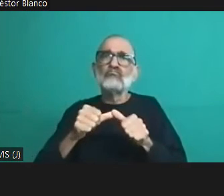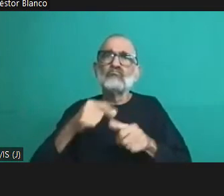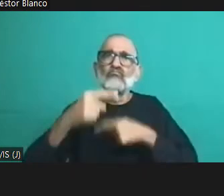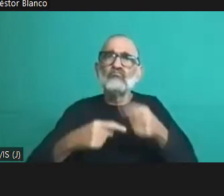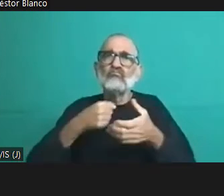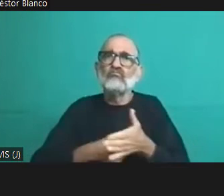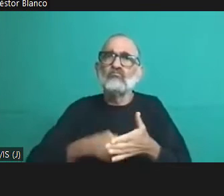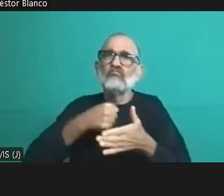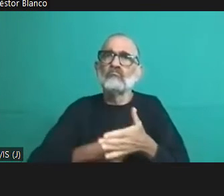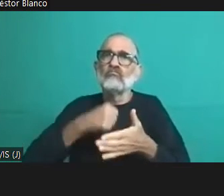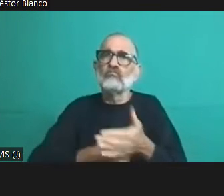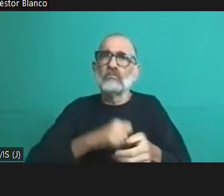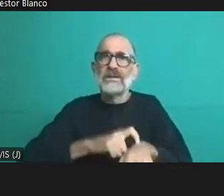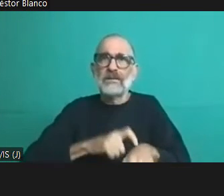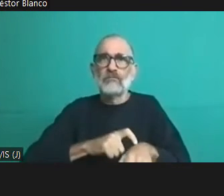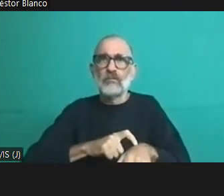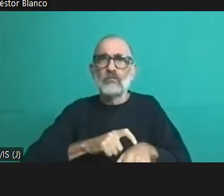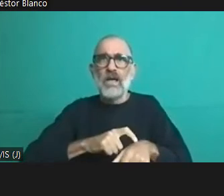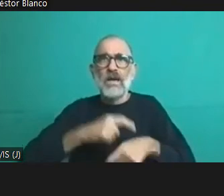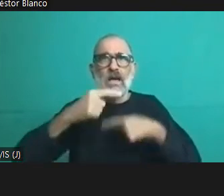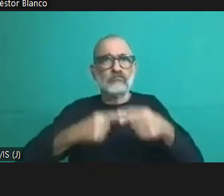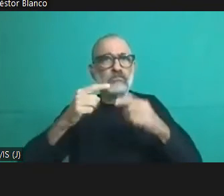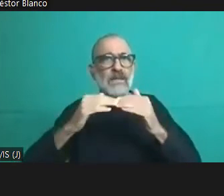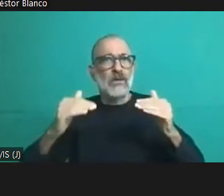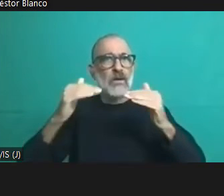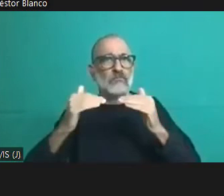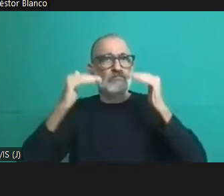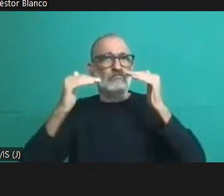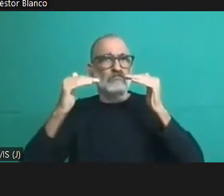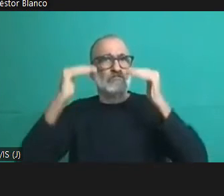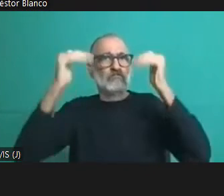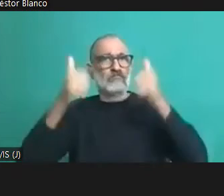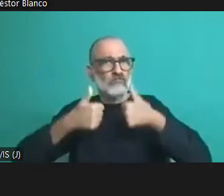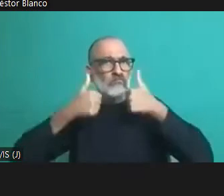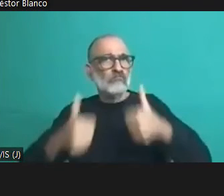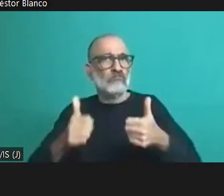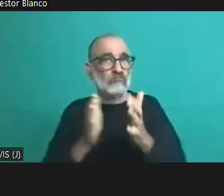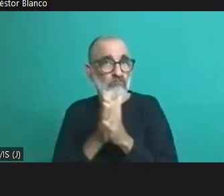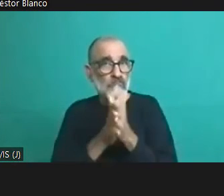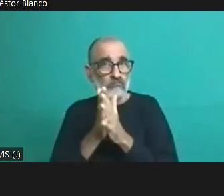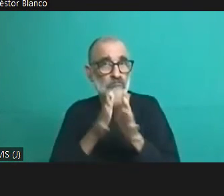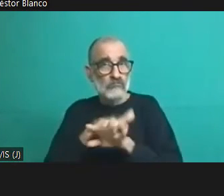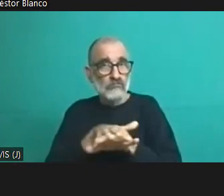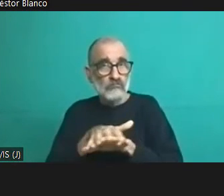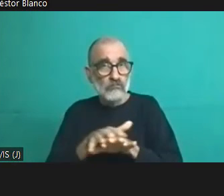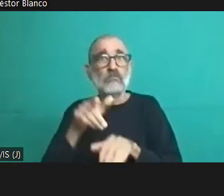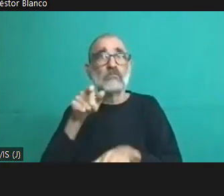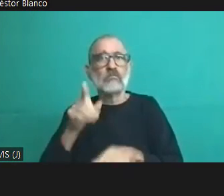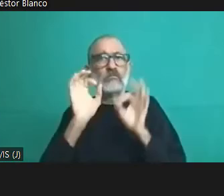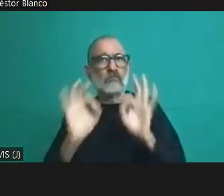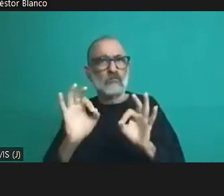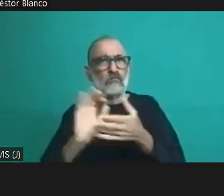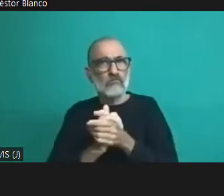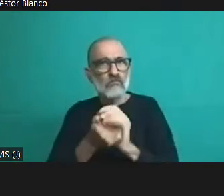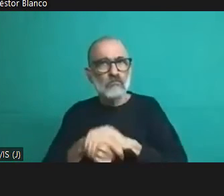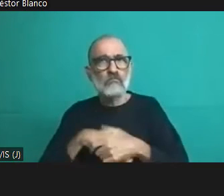turn it over to Andres. Perhaps you could share your thoughts about the challenges,